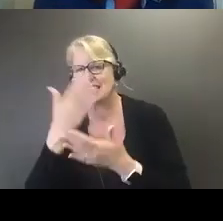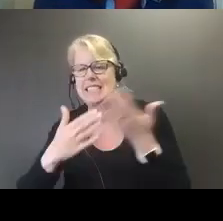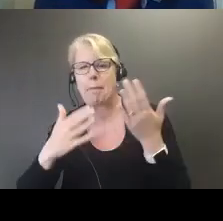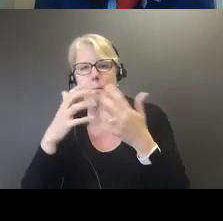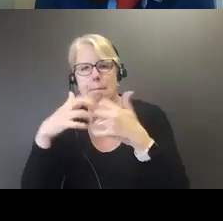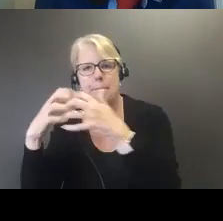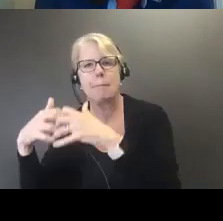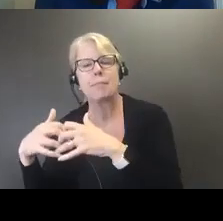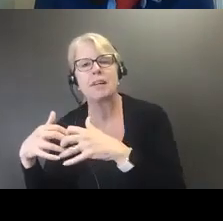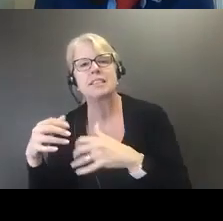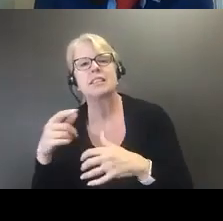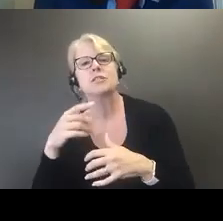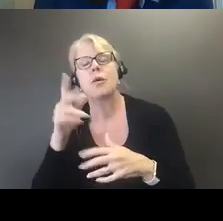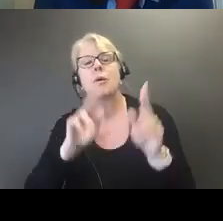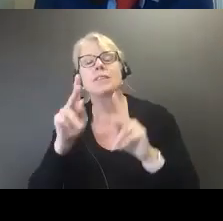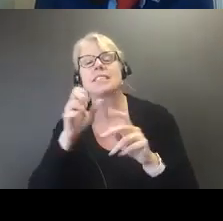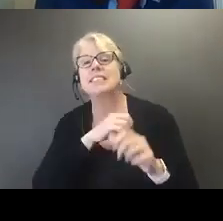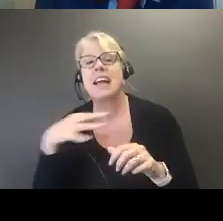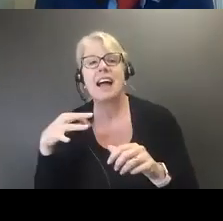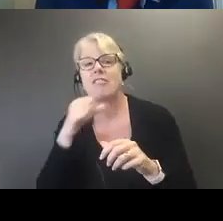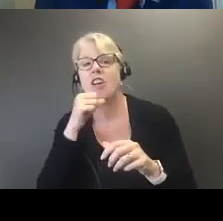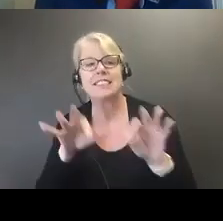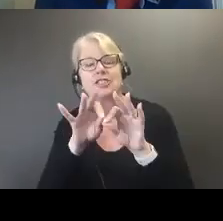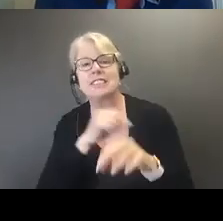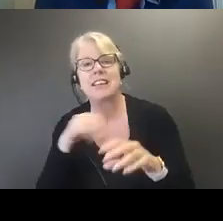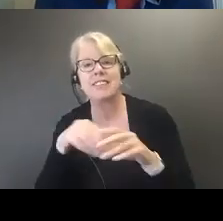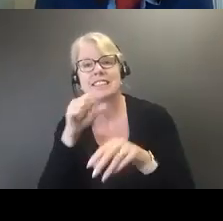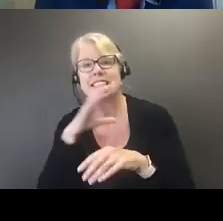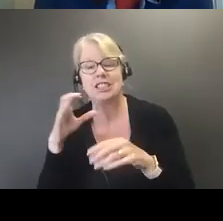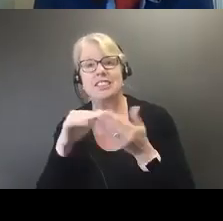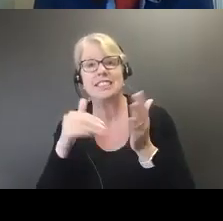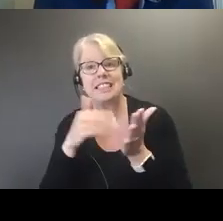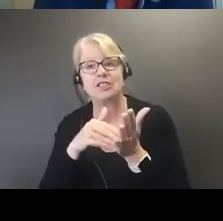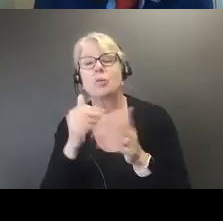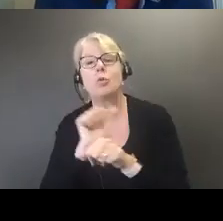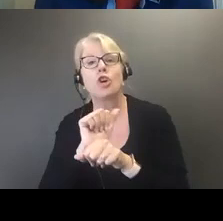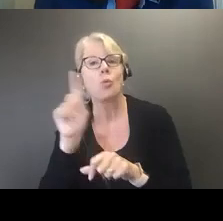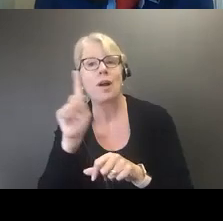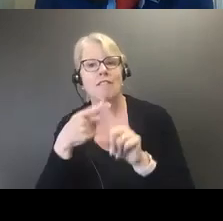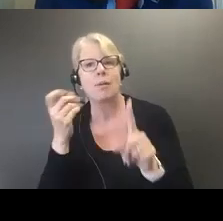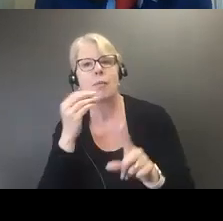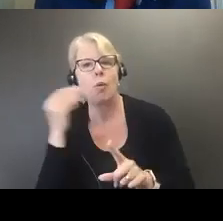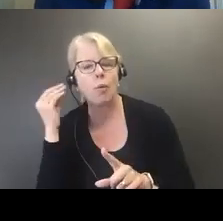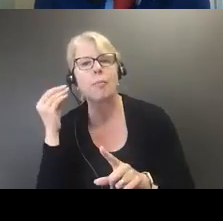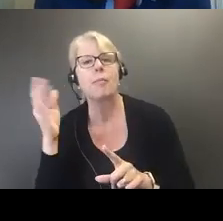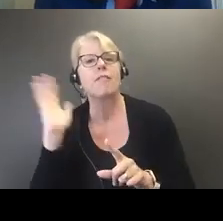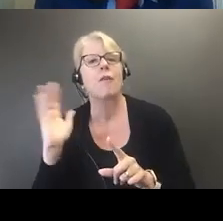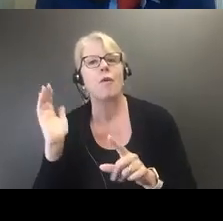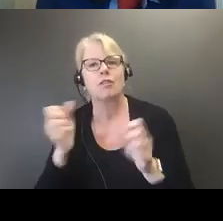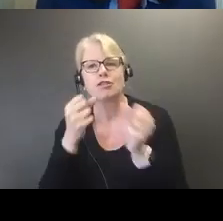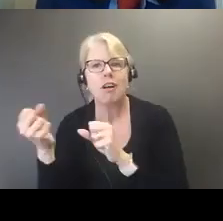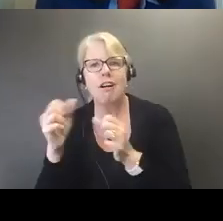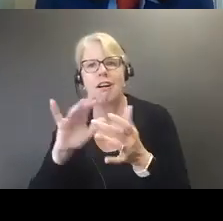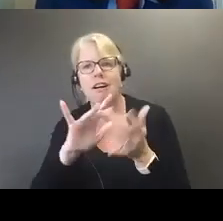almost all non-essential staff in these senior centers have begun working from home, and these strong socially connected communities